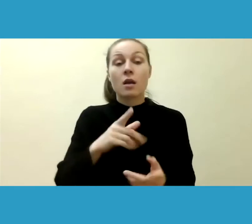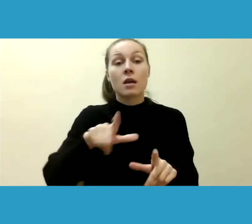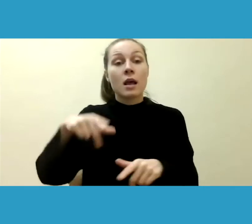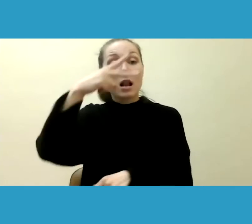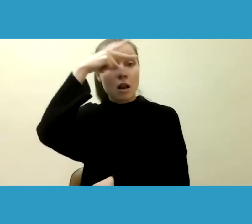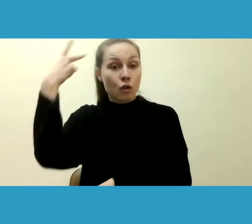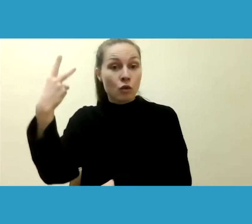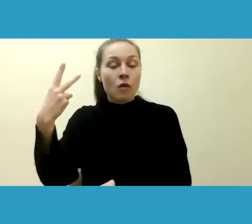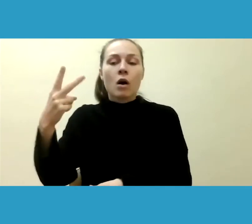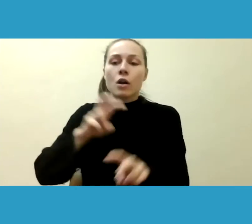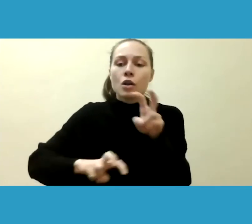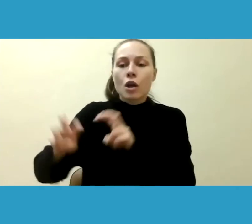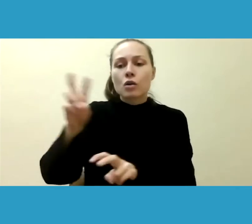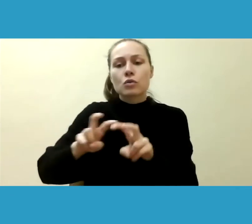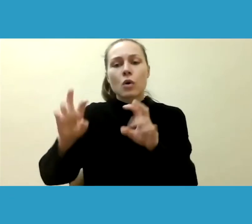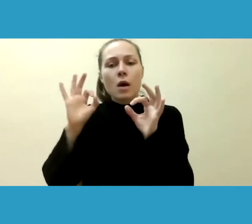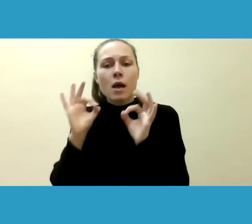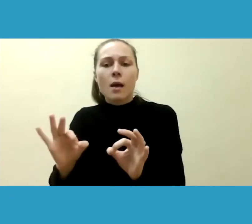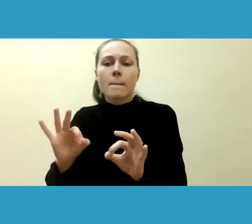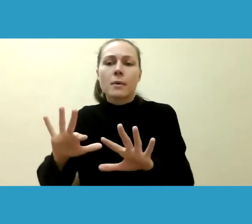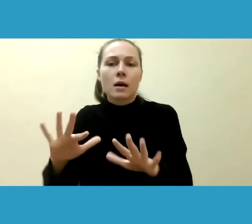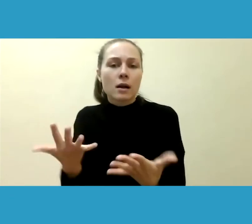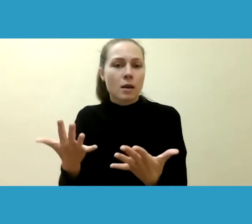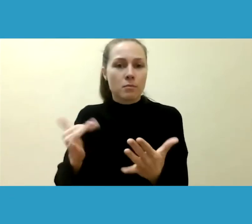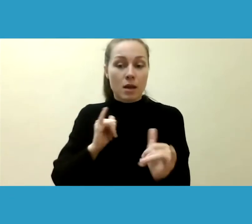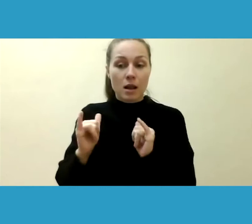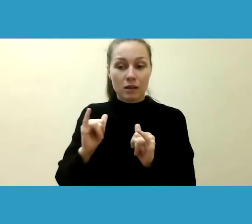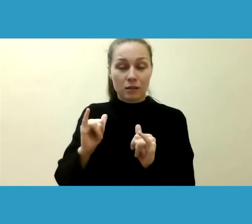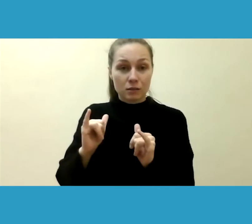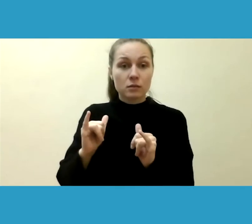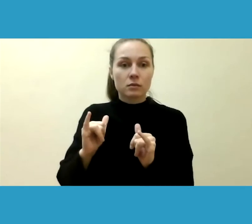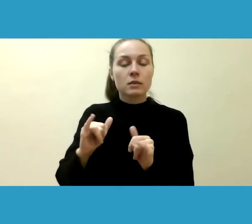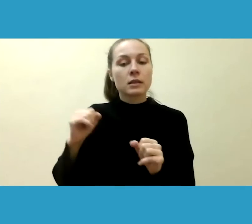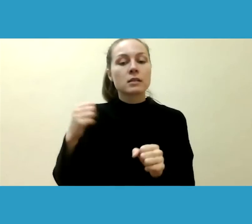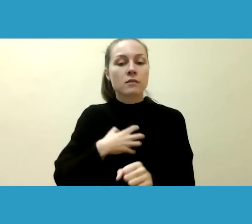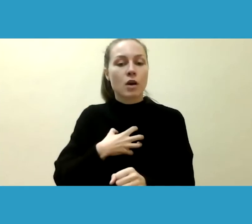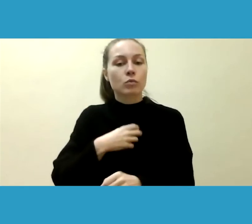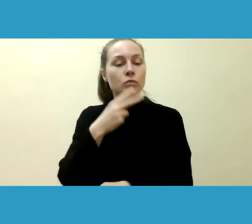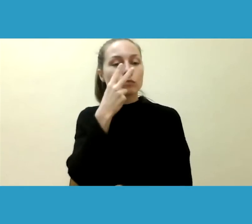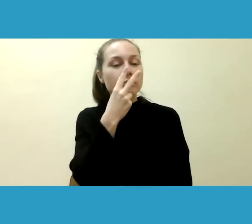is relevant not only for Lithuania, but for the entire world.